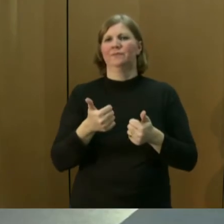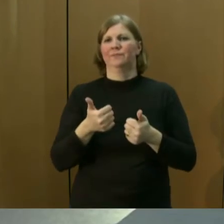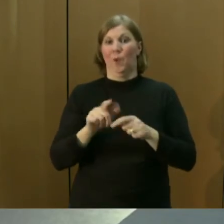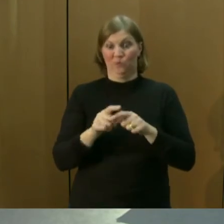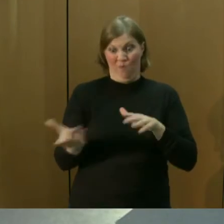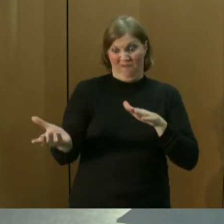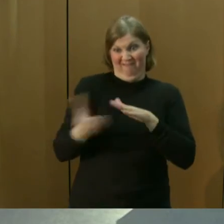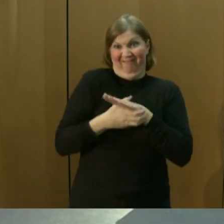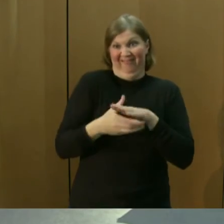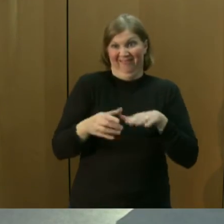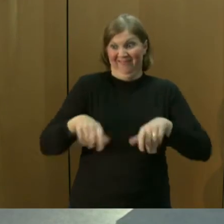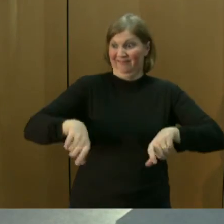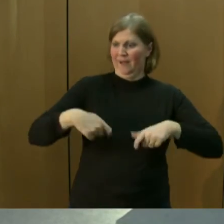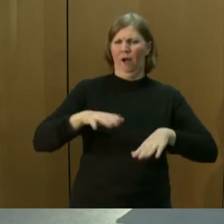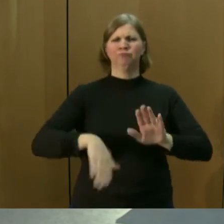of advice.